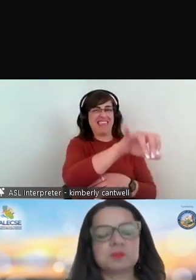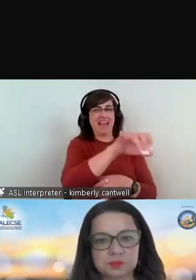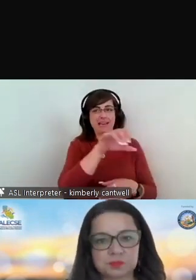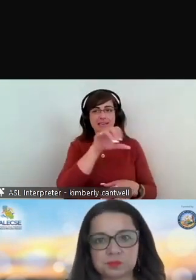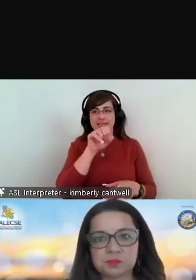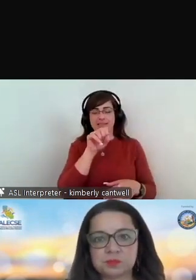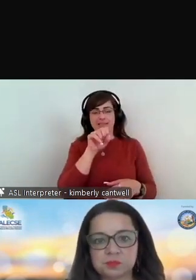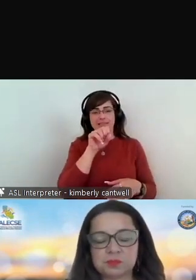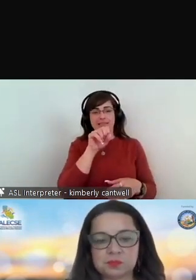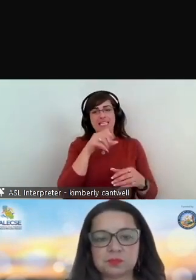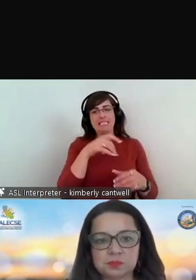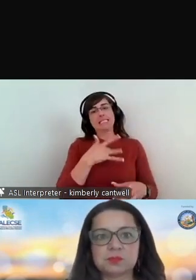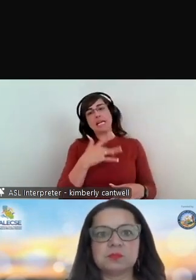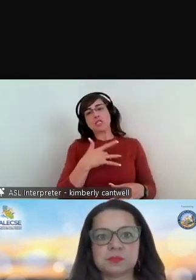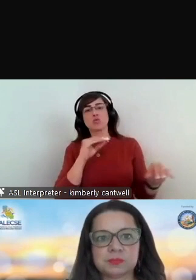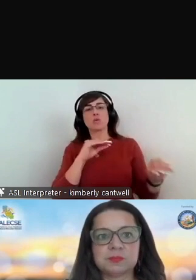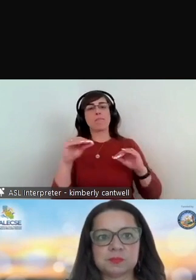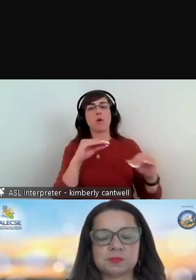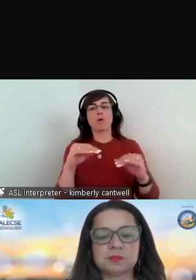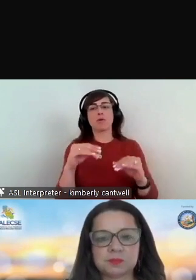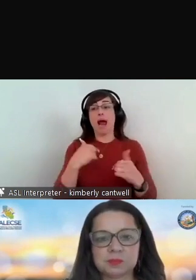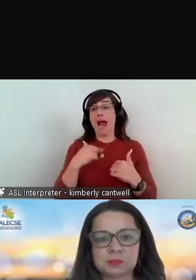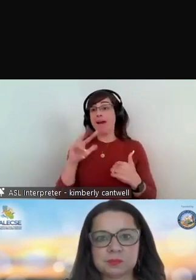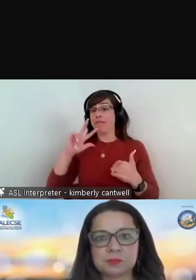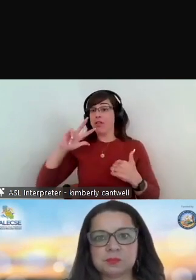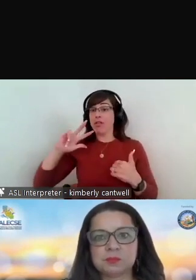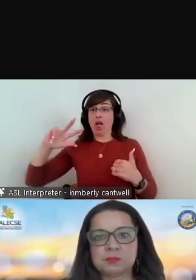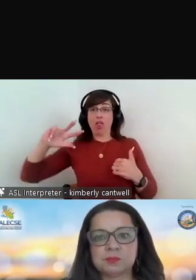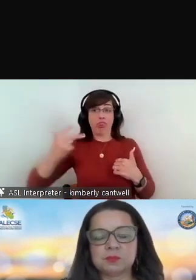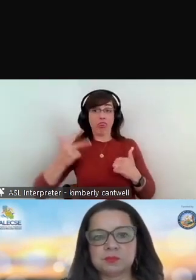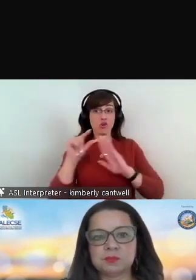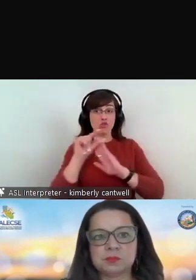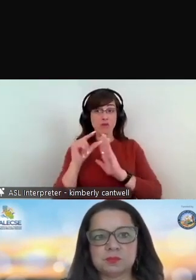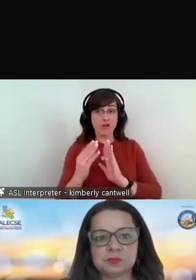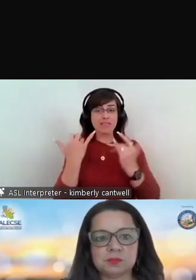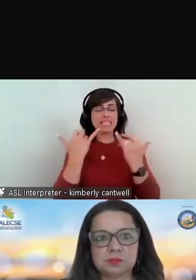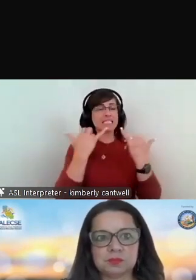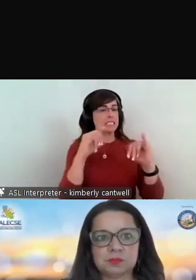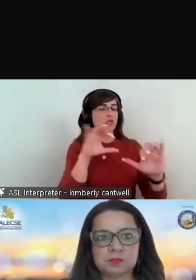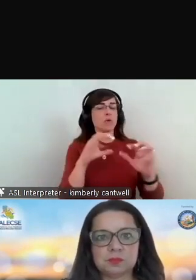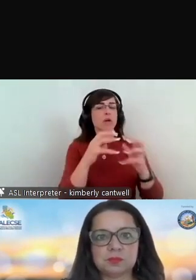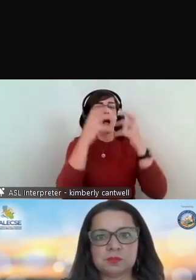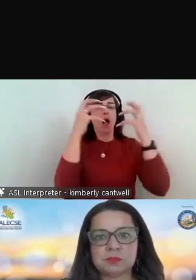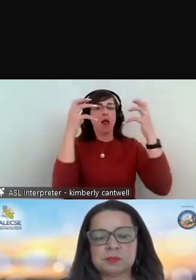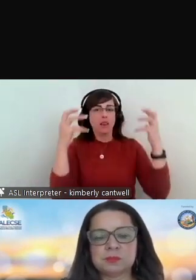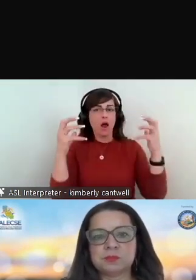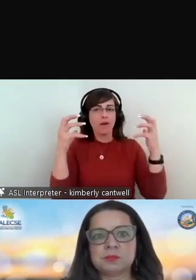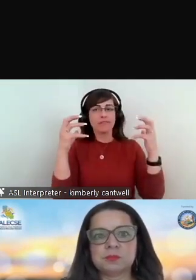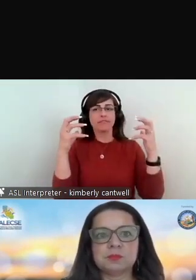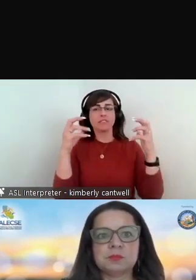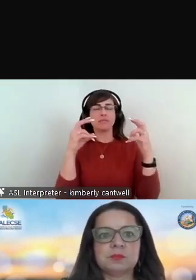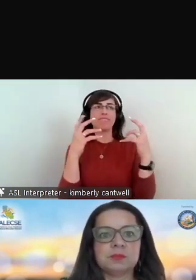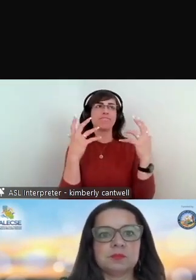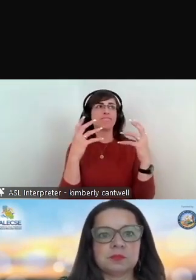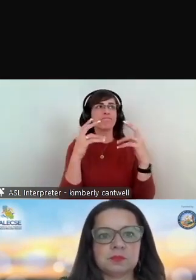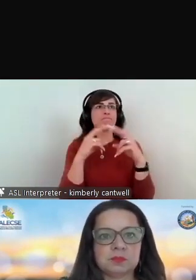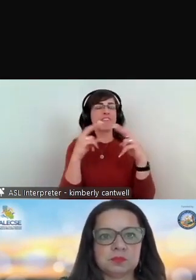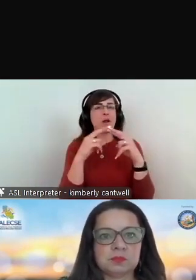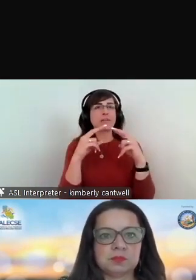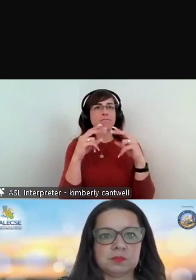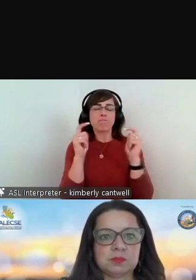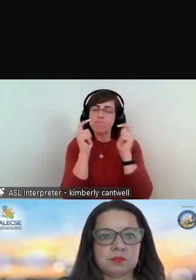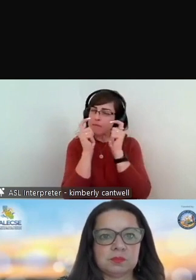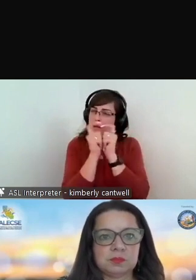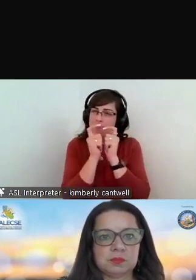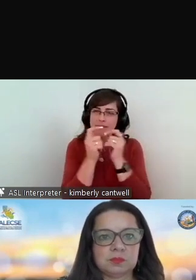stage of sensory motor play. So I have a third grader who is still doing a lot of, who is, very, very little